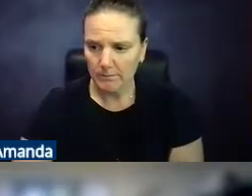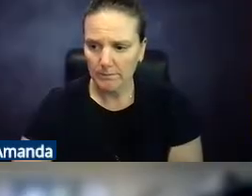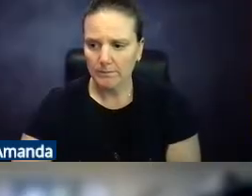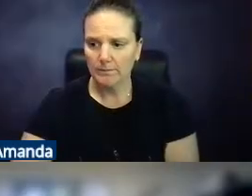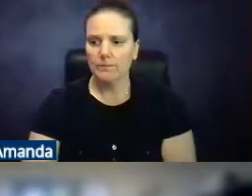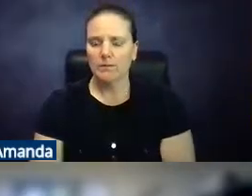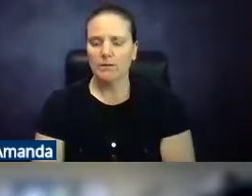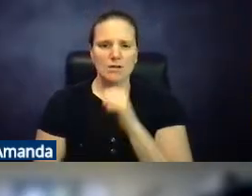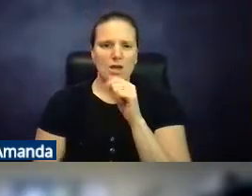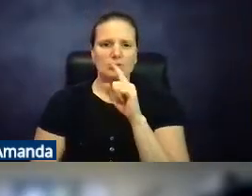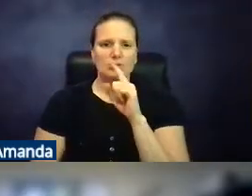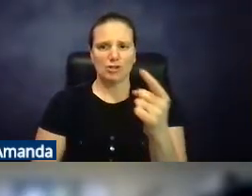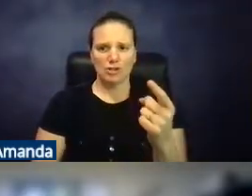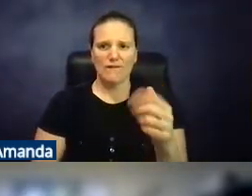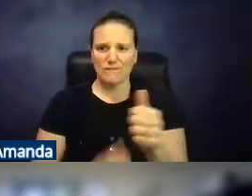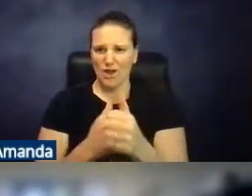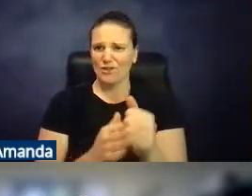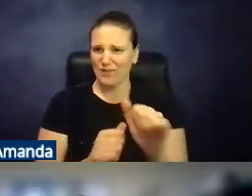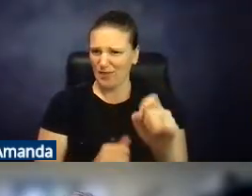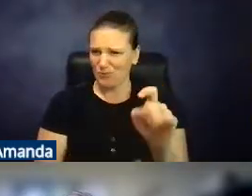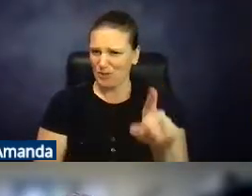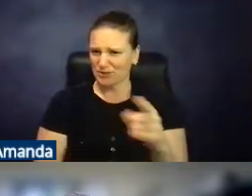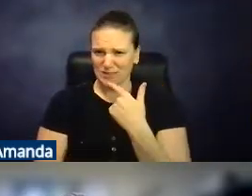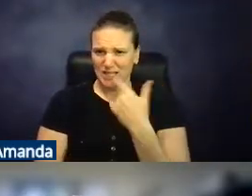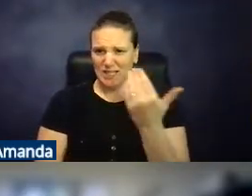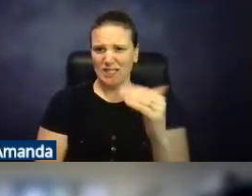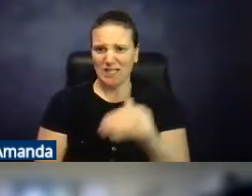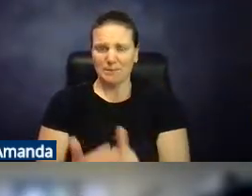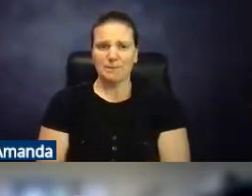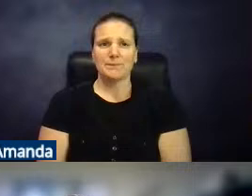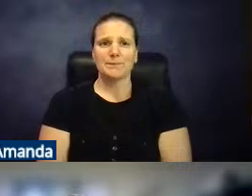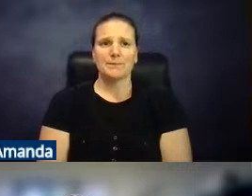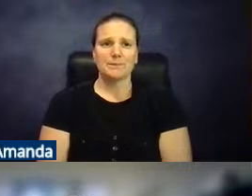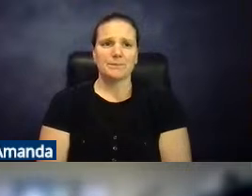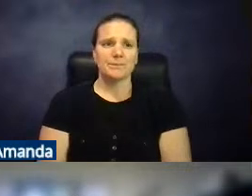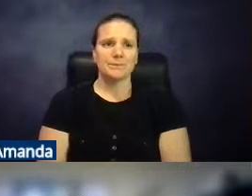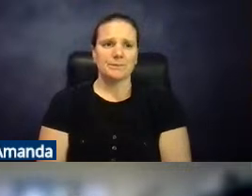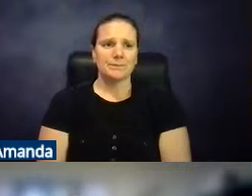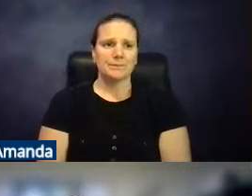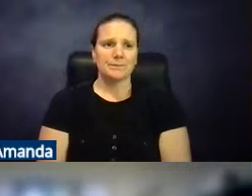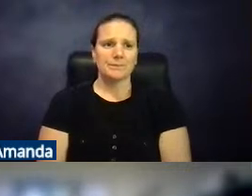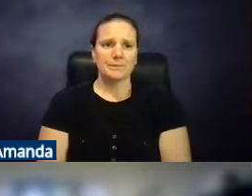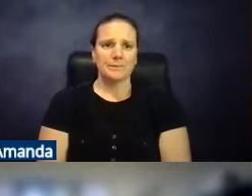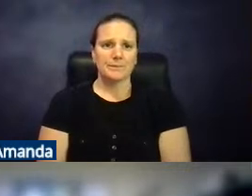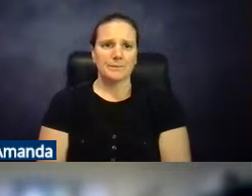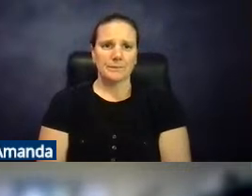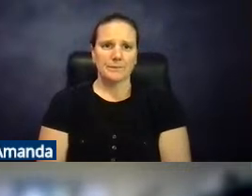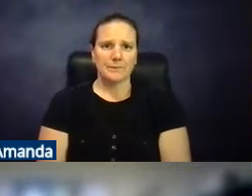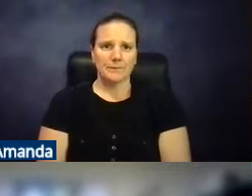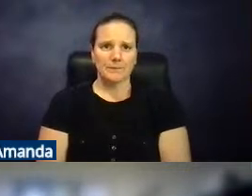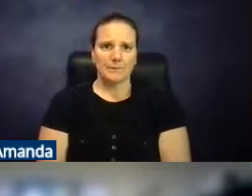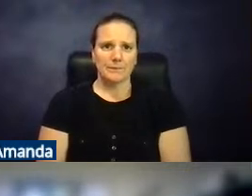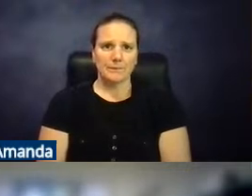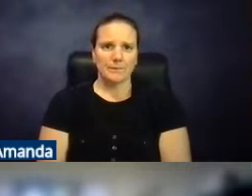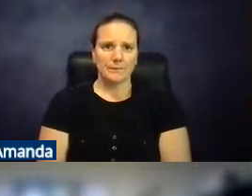So yeah, I restate it. I don't want to get into the specifics of the